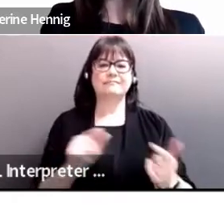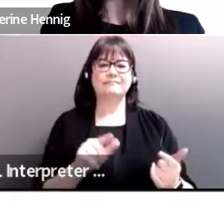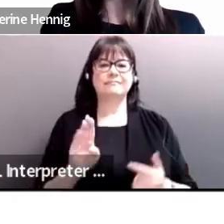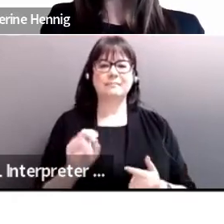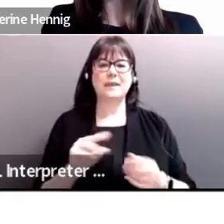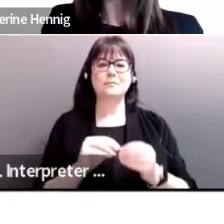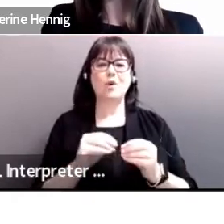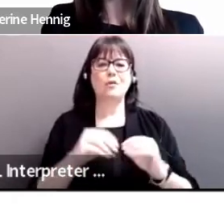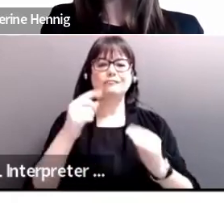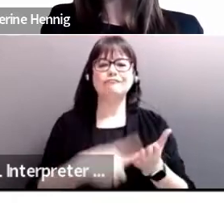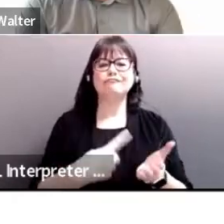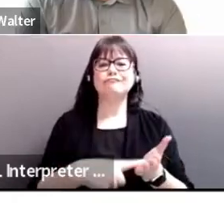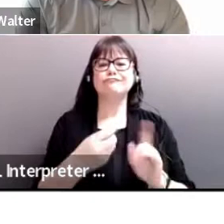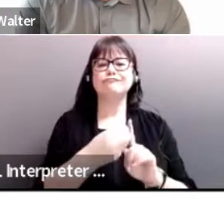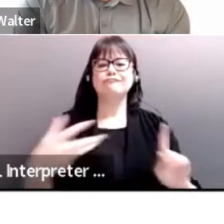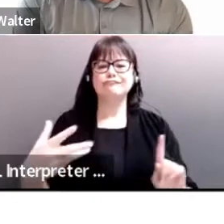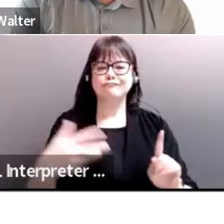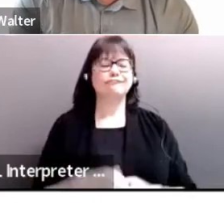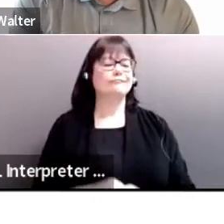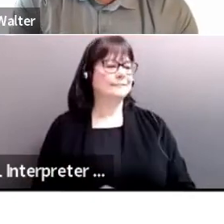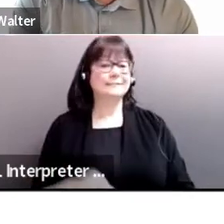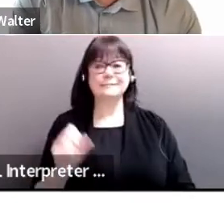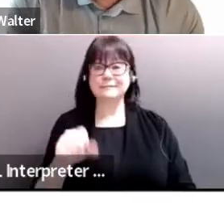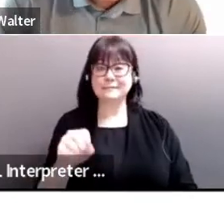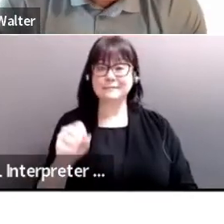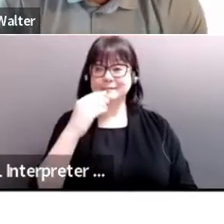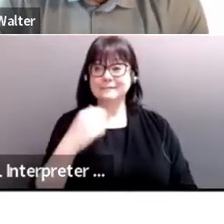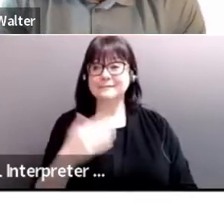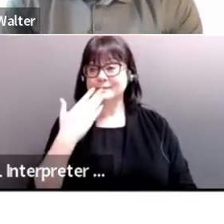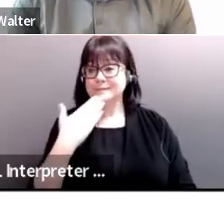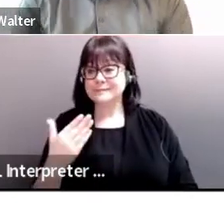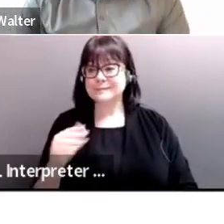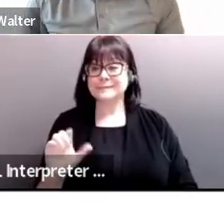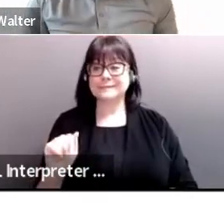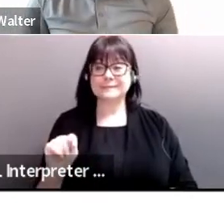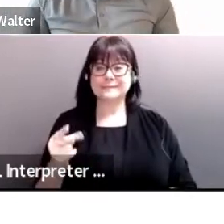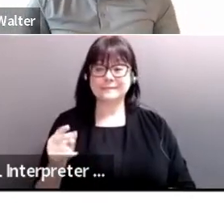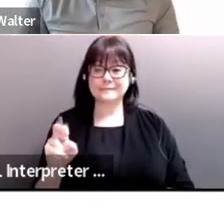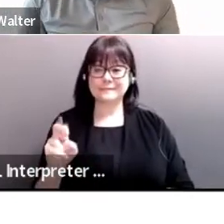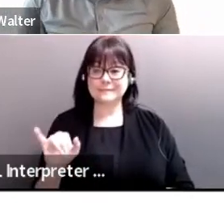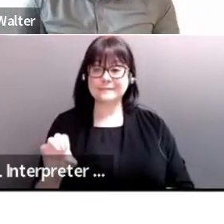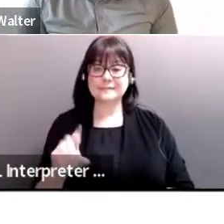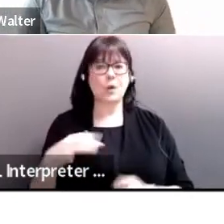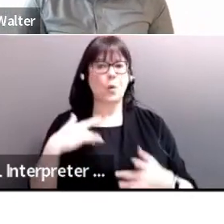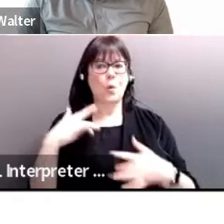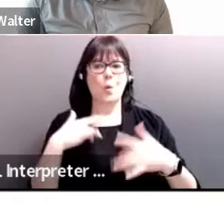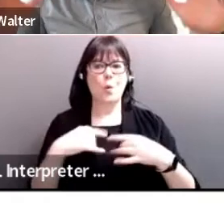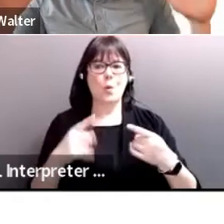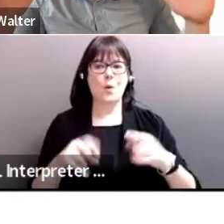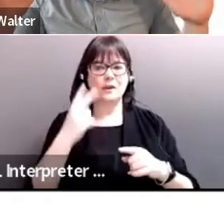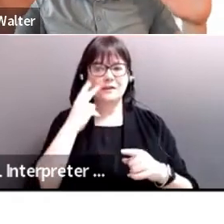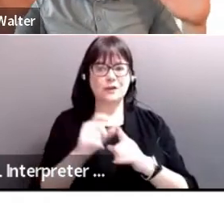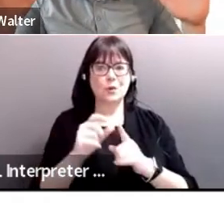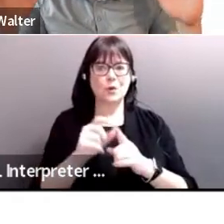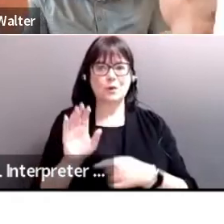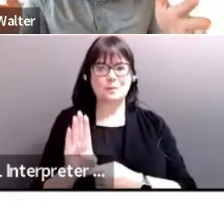grant landscape. Yeah, great. Thanks so much, Catherine. And I always love seeing that number. It's so exciting when we see billion in anything. I mean, you're like, wow.